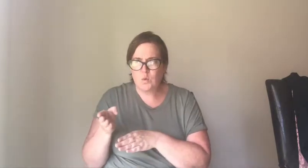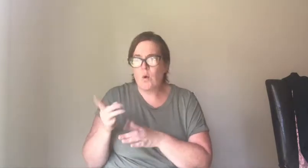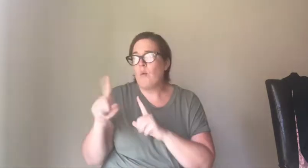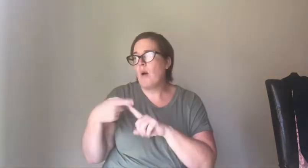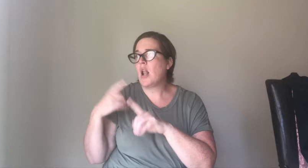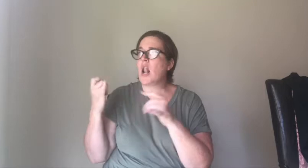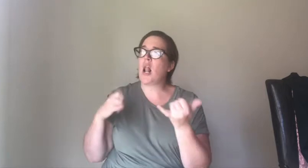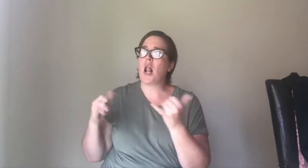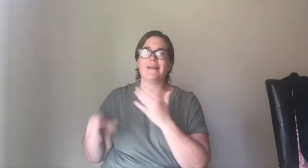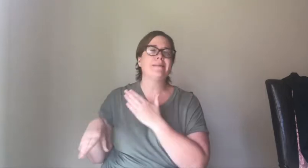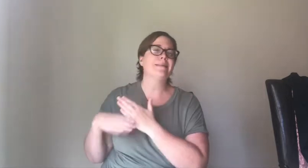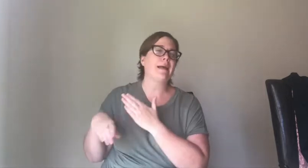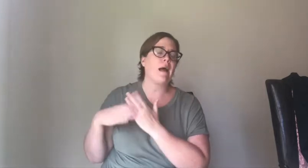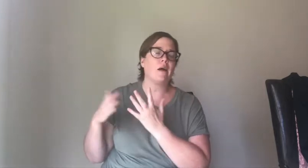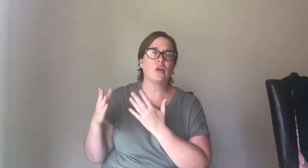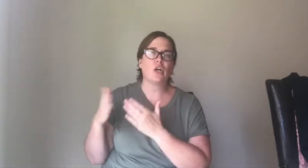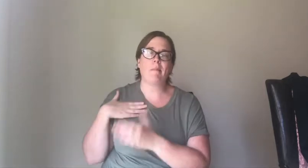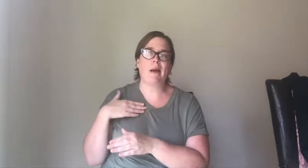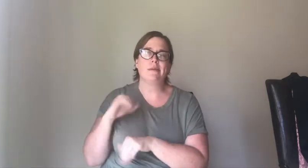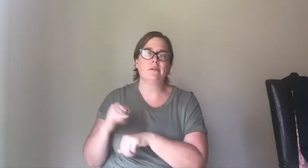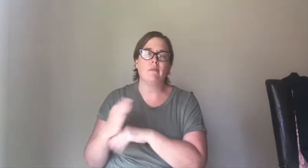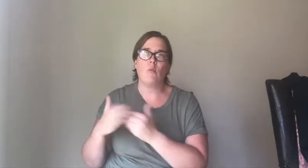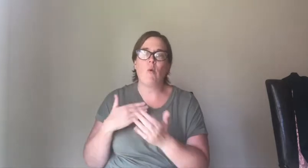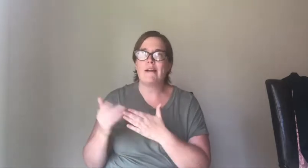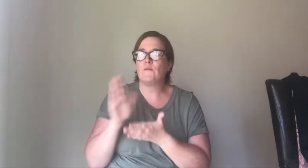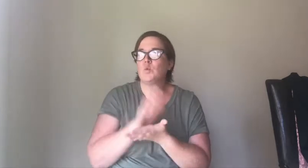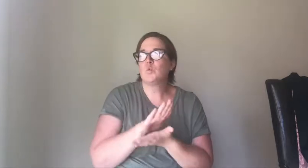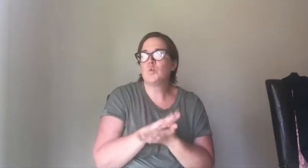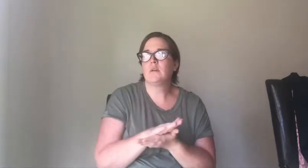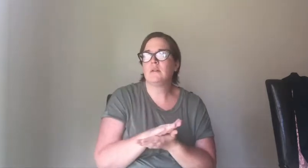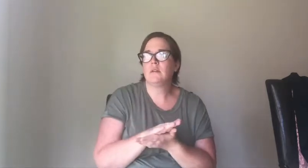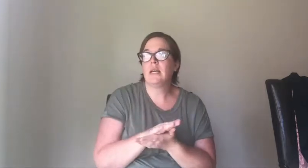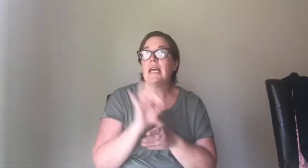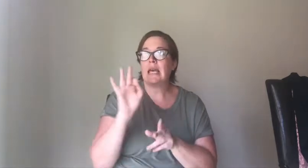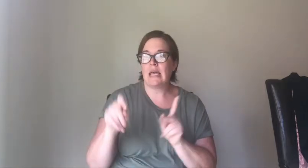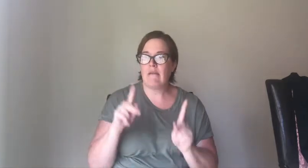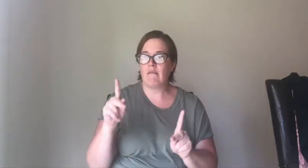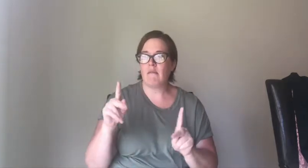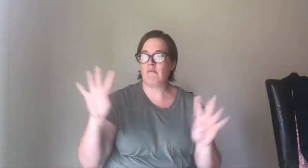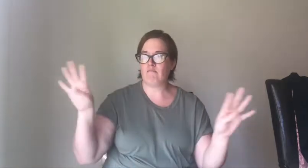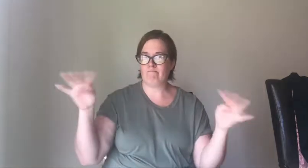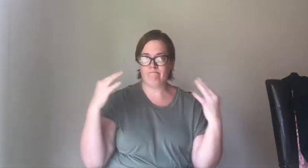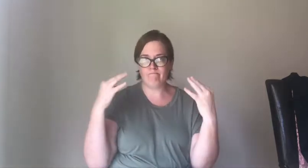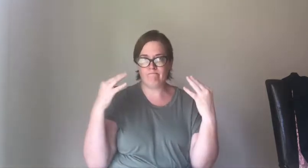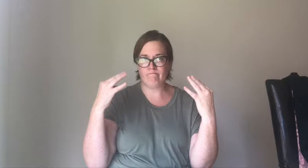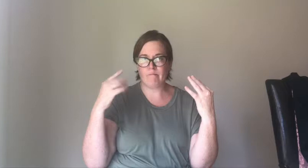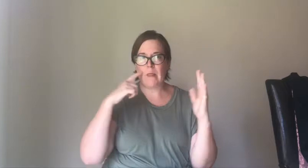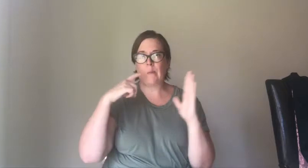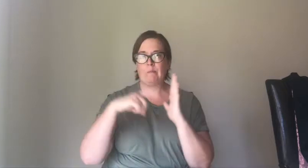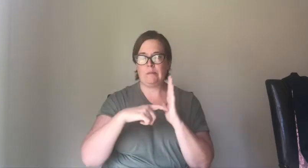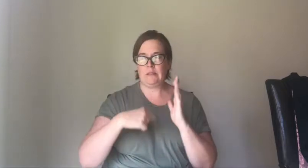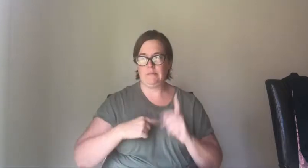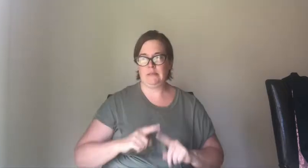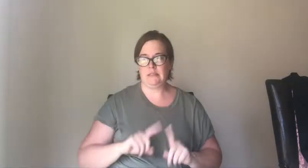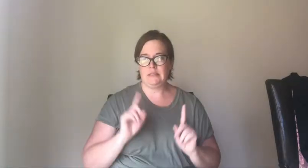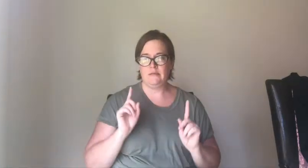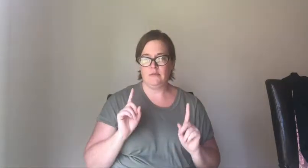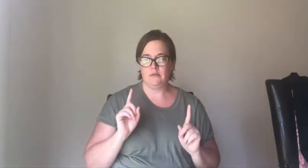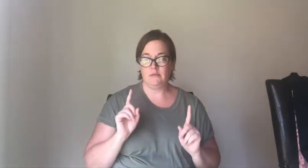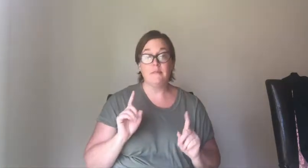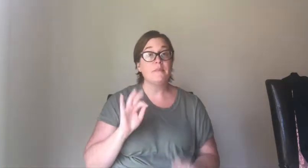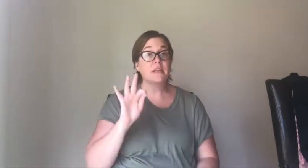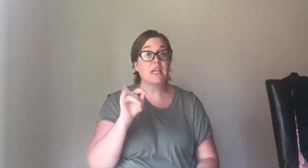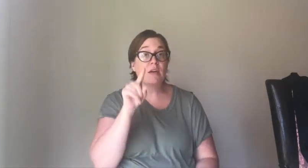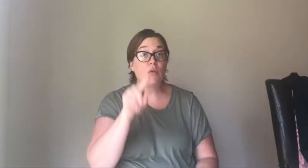on Facebook, hello, it's great that you're joining us. I want you to think about this as well as we enter into this story this morning. And the question is this: